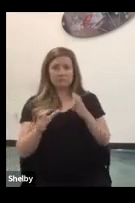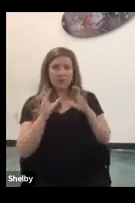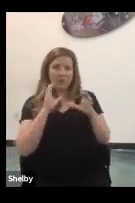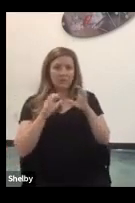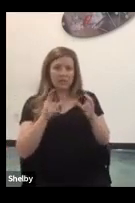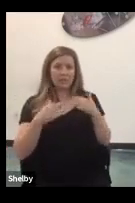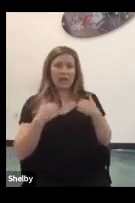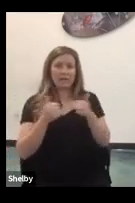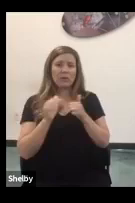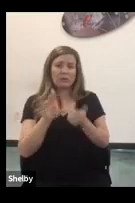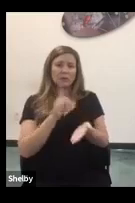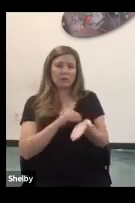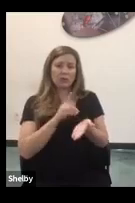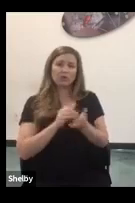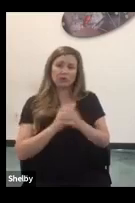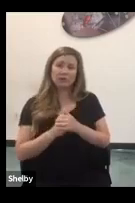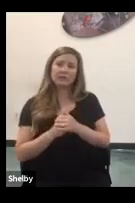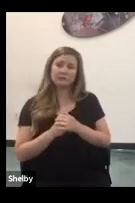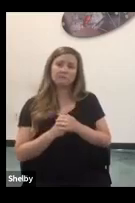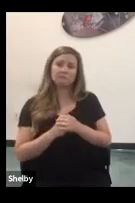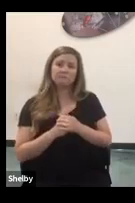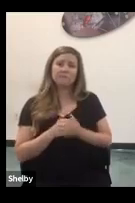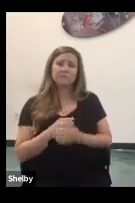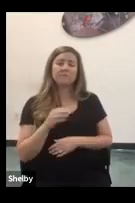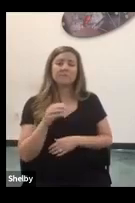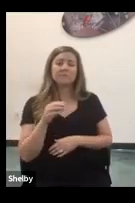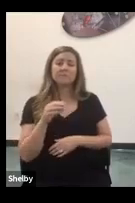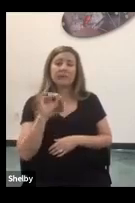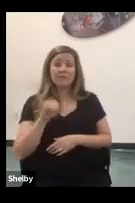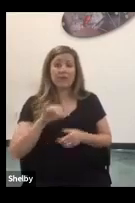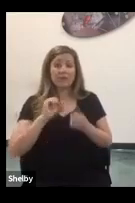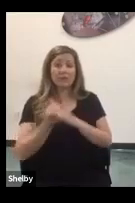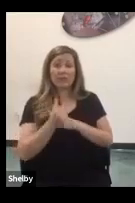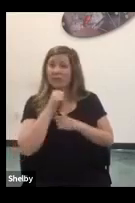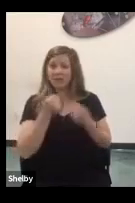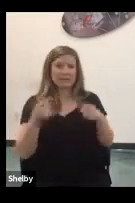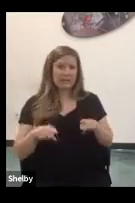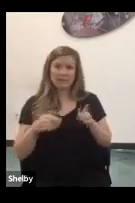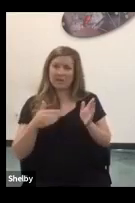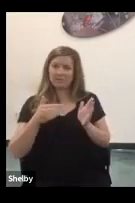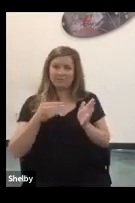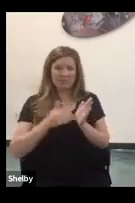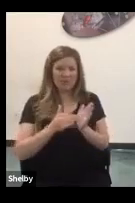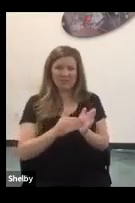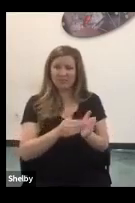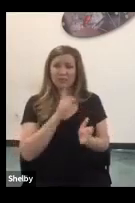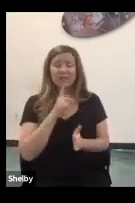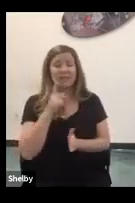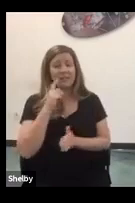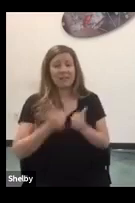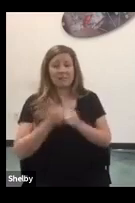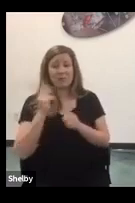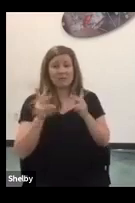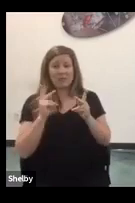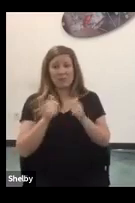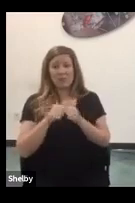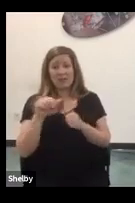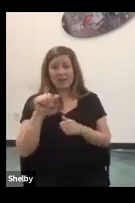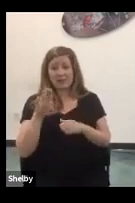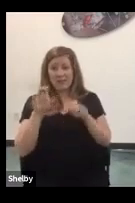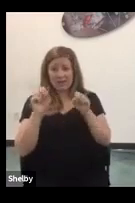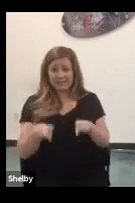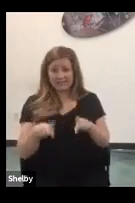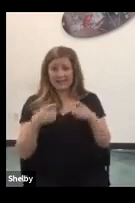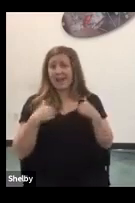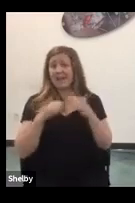provider. That is not going to, that situation doesn't happen very often. I think most of the people wanting to know about antibody testing had symptoms